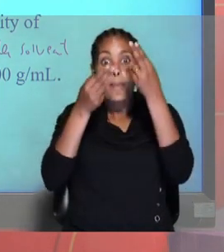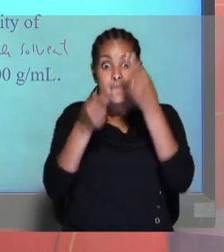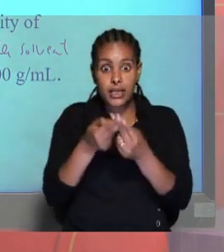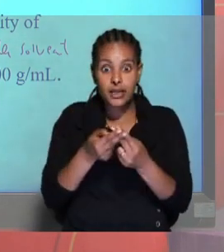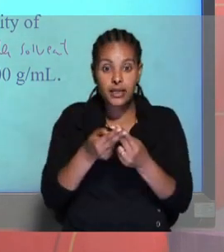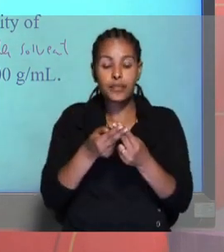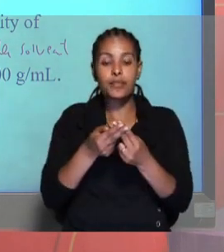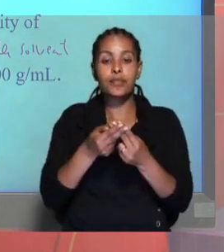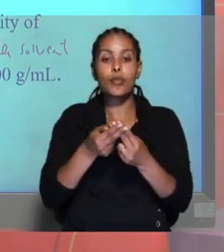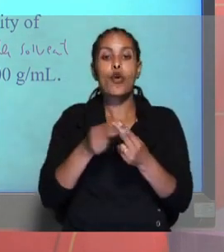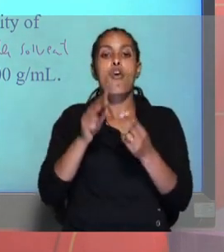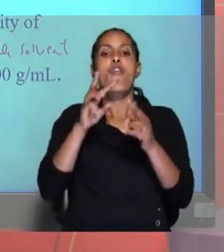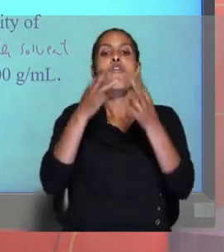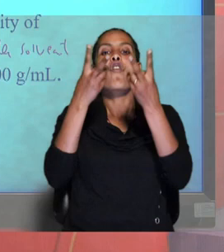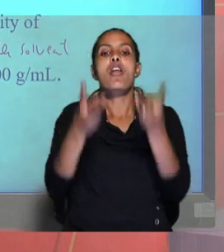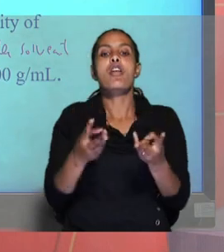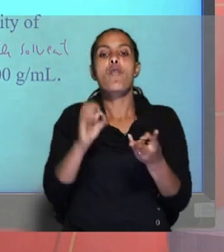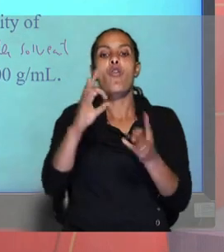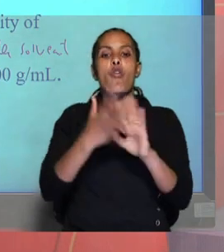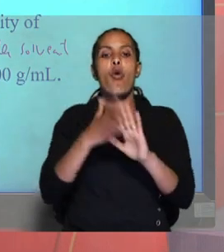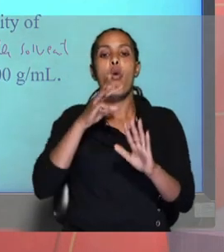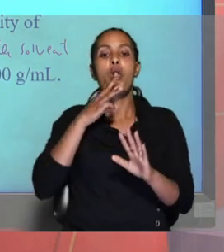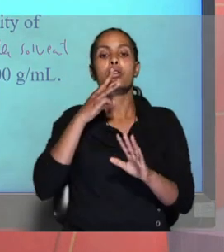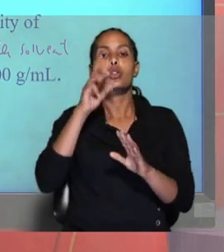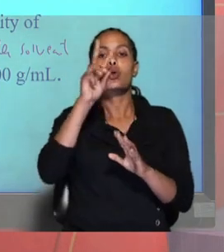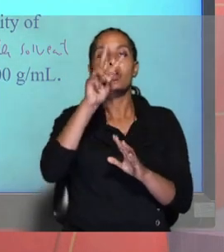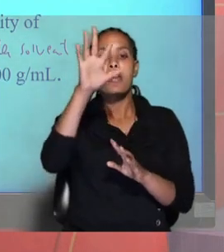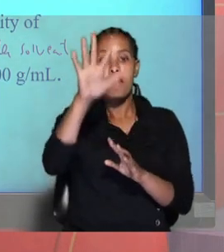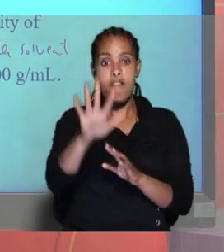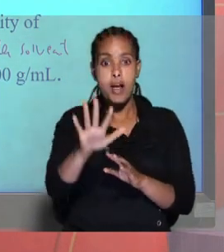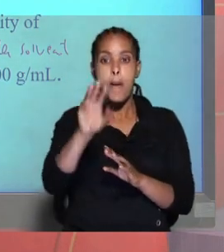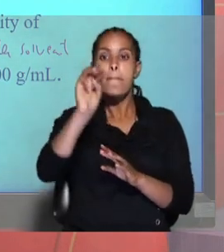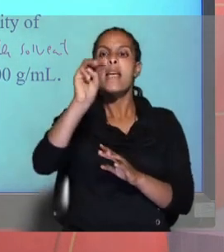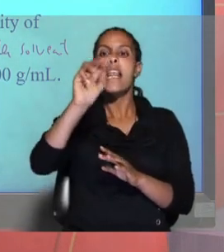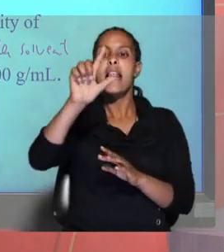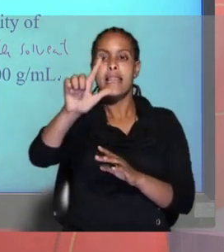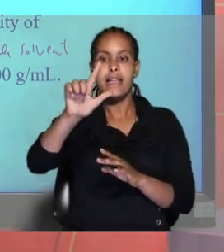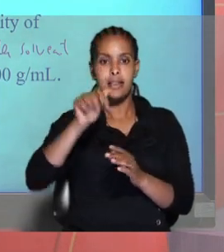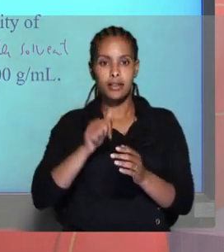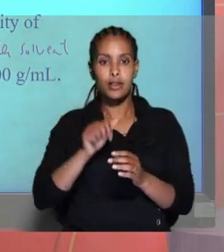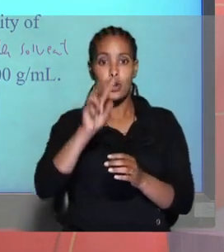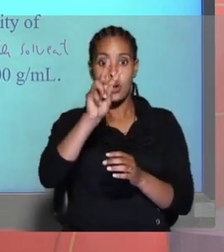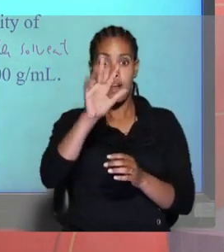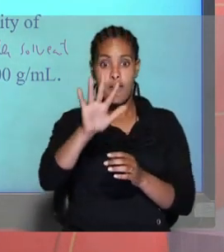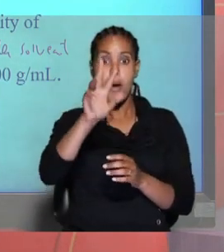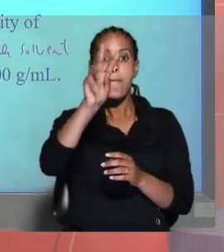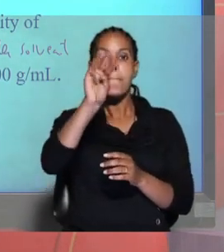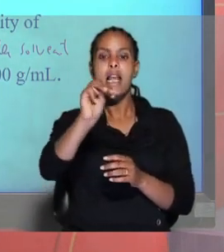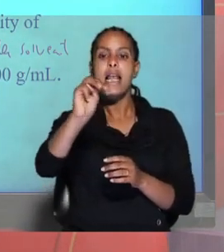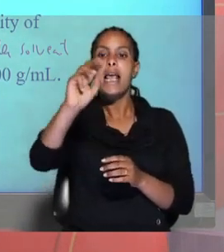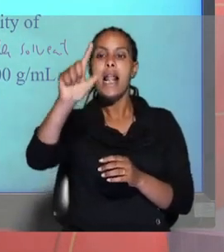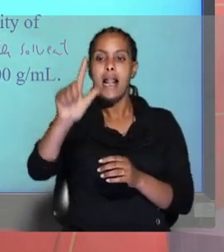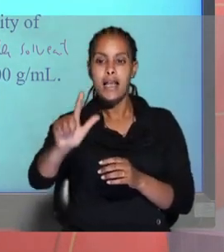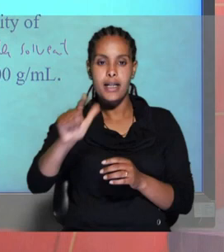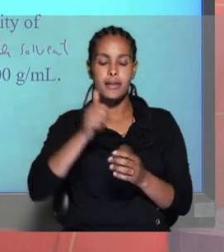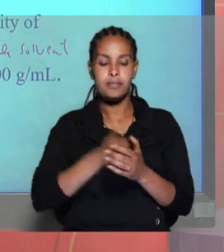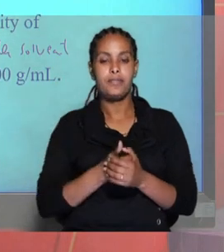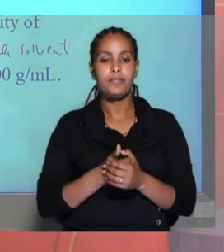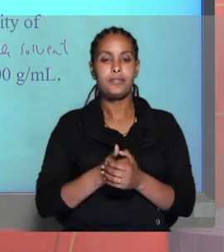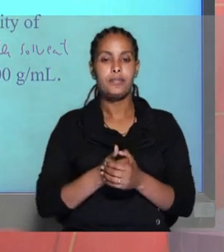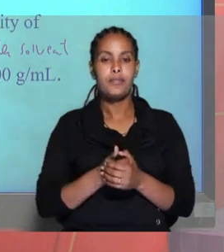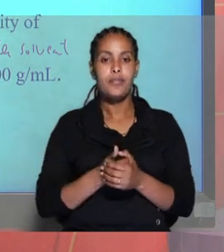times volume of water is 25 milliliter, 25